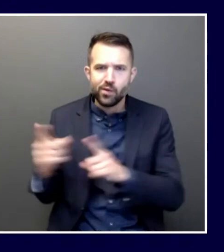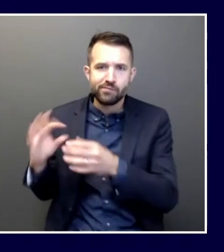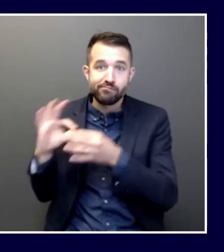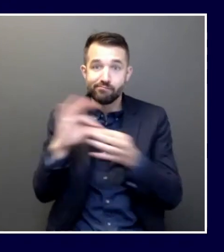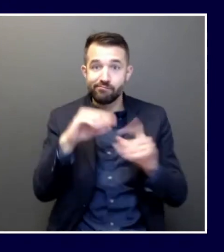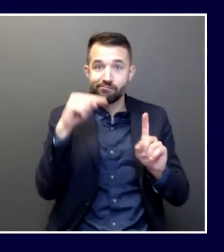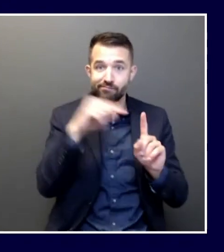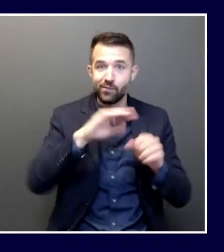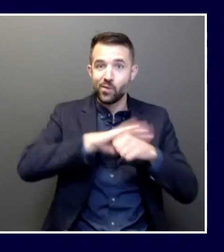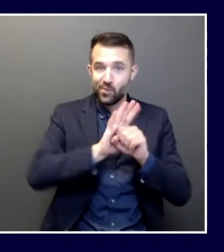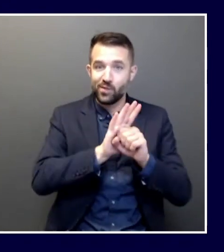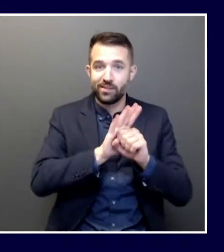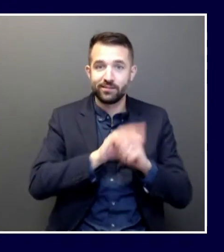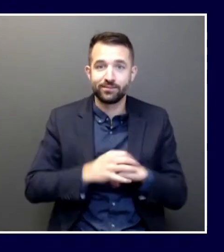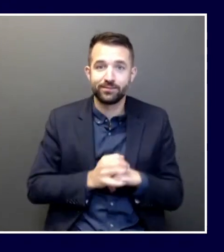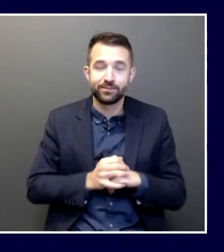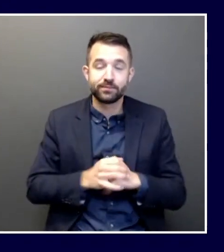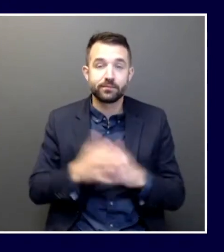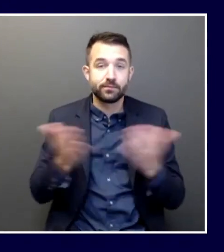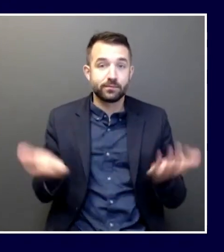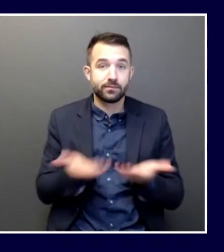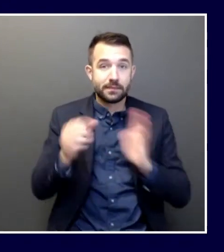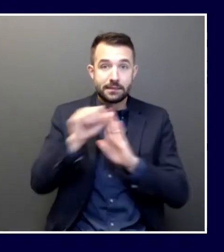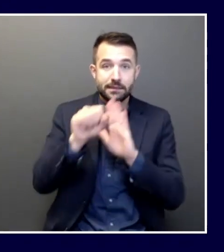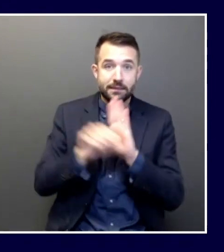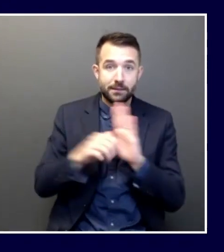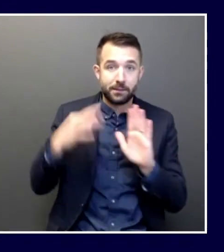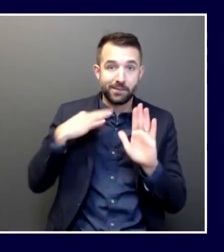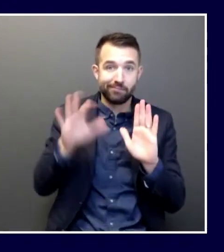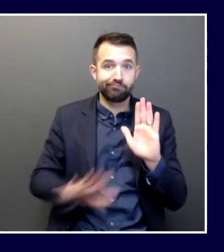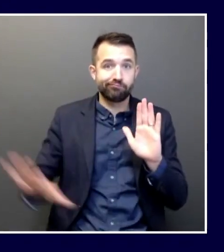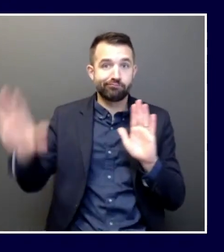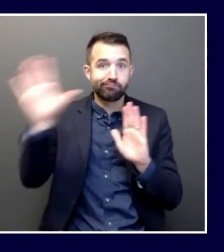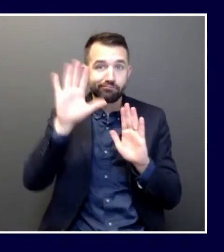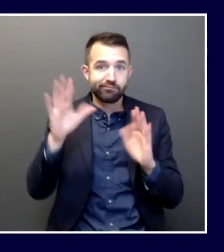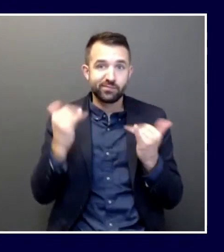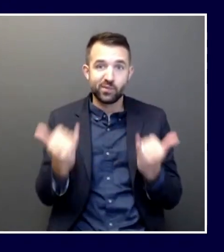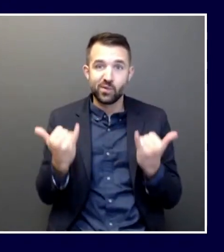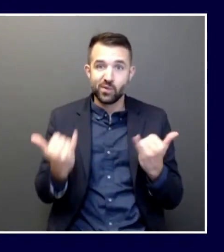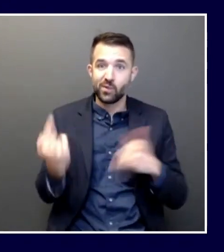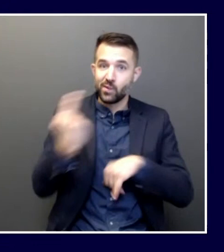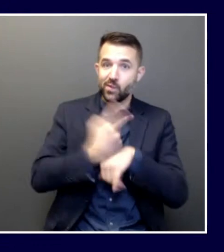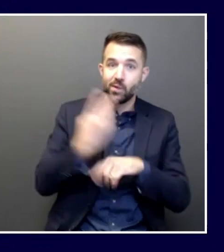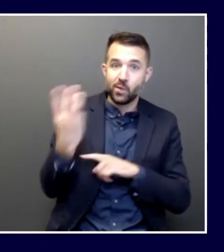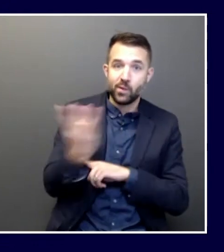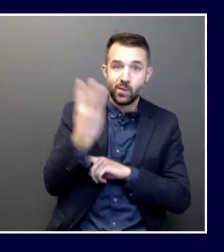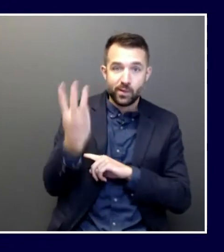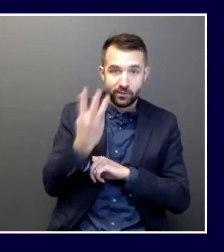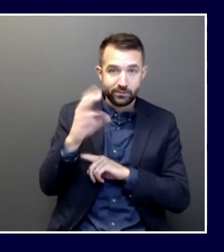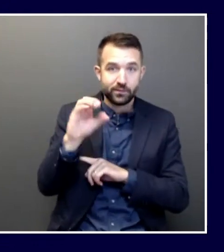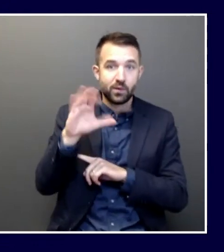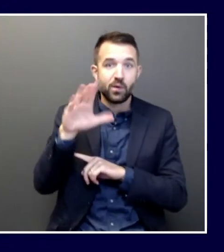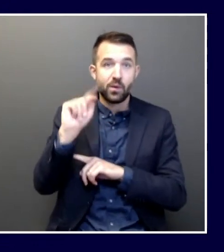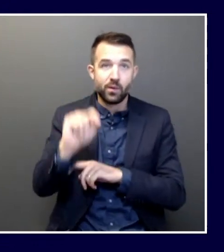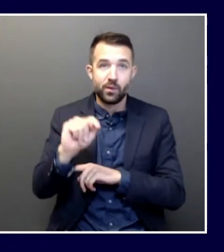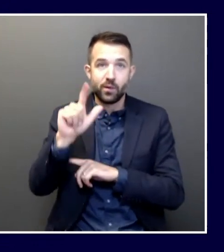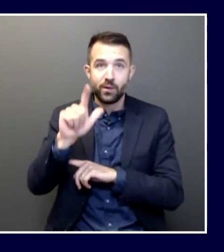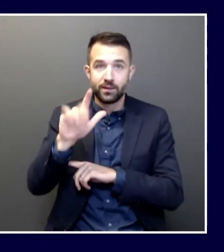where we stand with respect to COVID-19 for the state of Maine for today, Wednesday, October